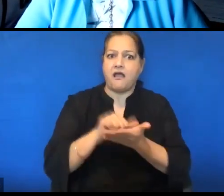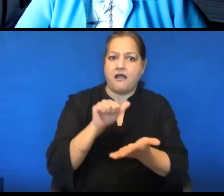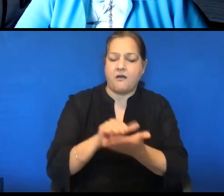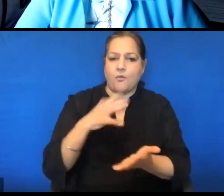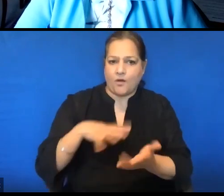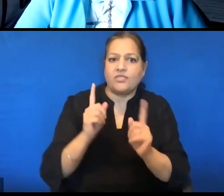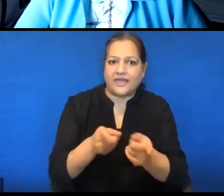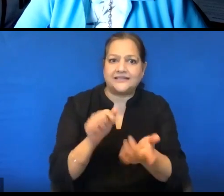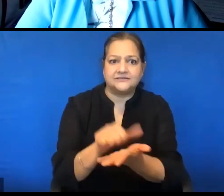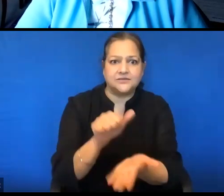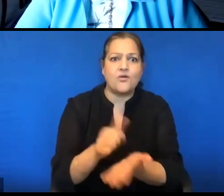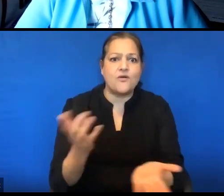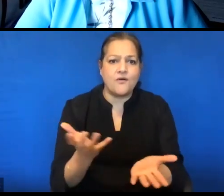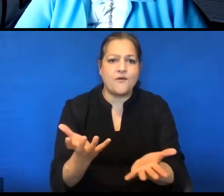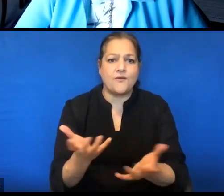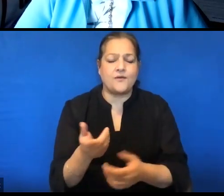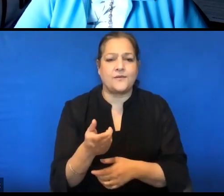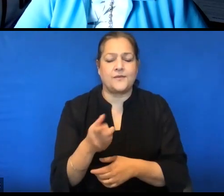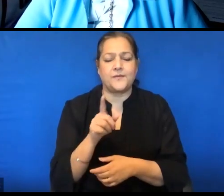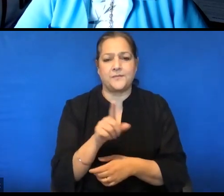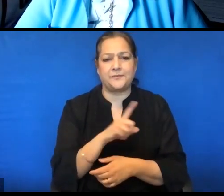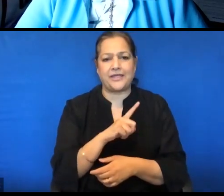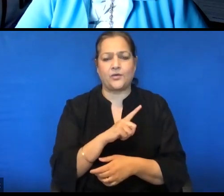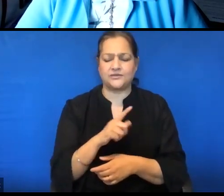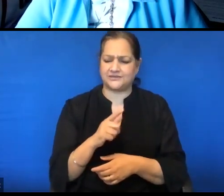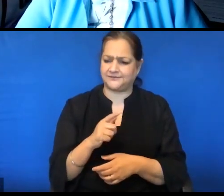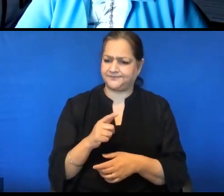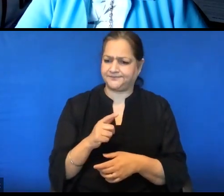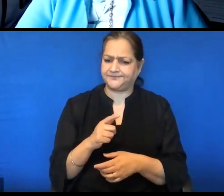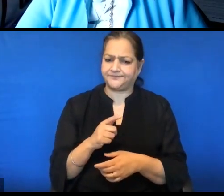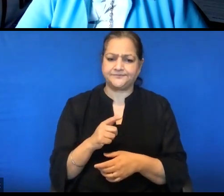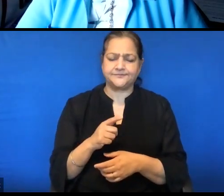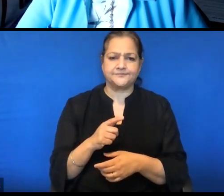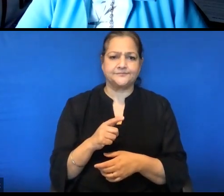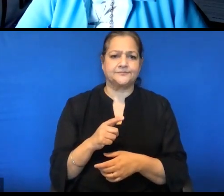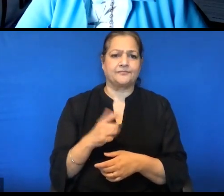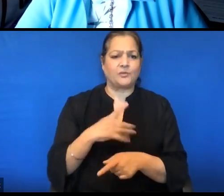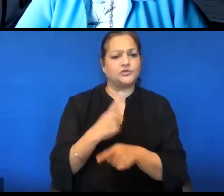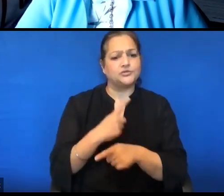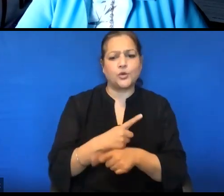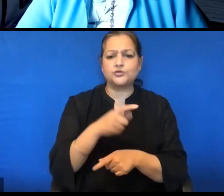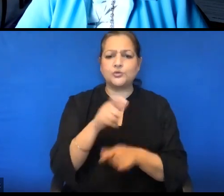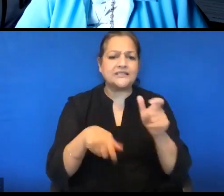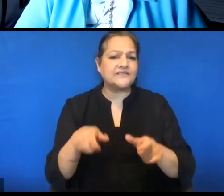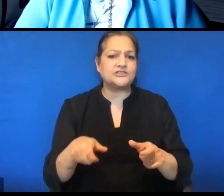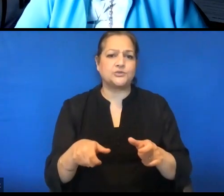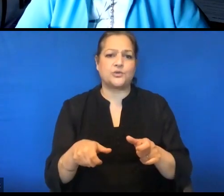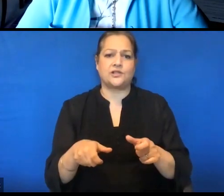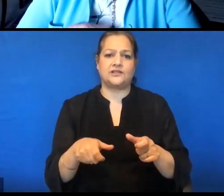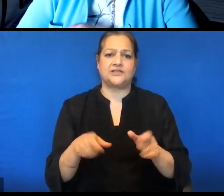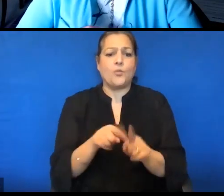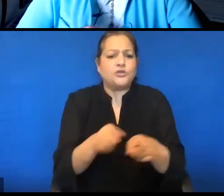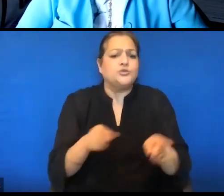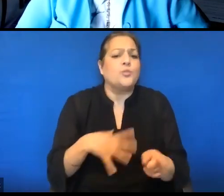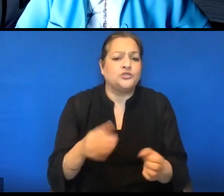you know, you want to talk to the individuals and get their enthusiasm, build on what they want to